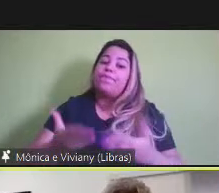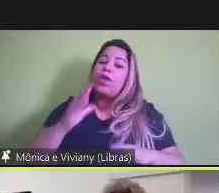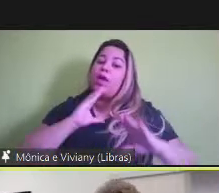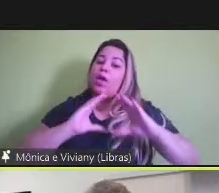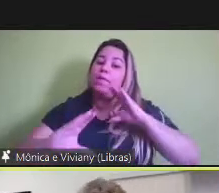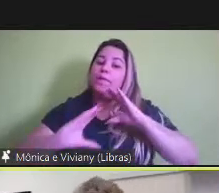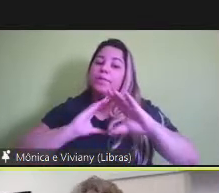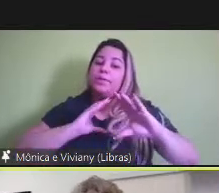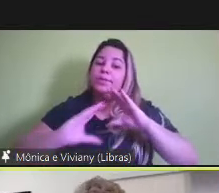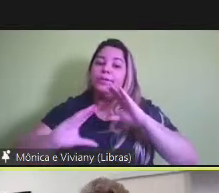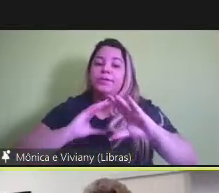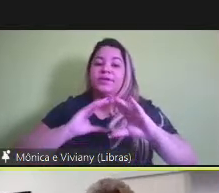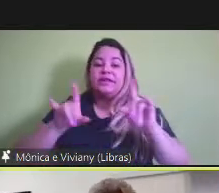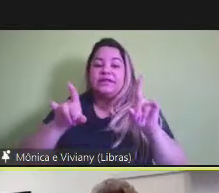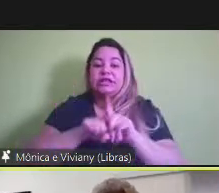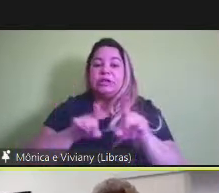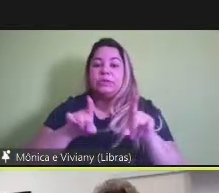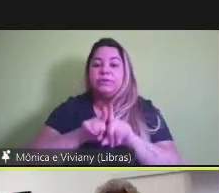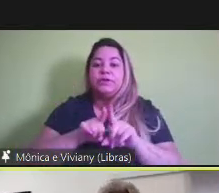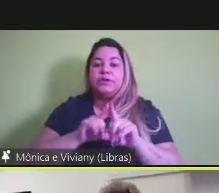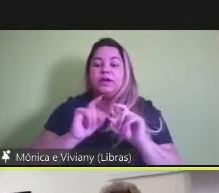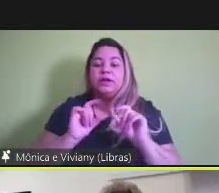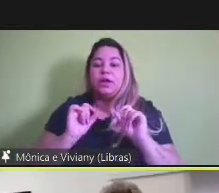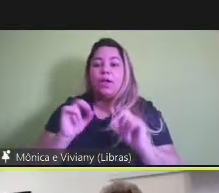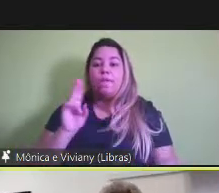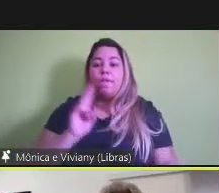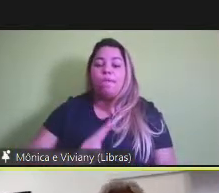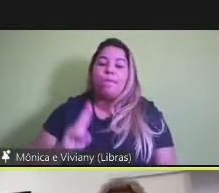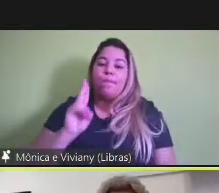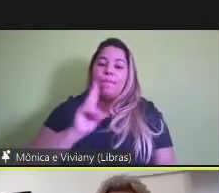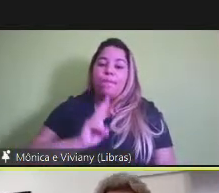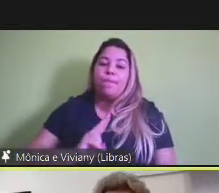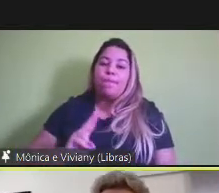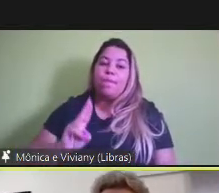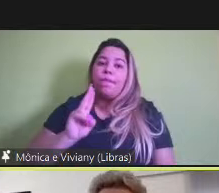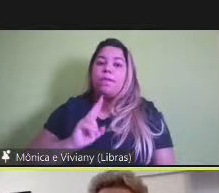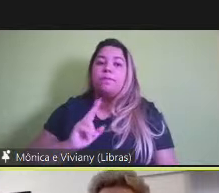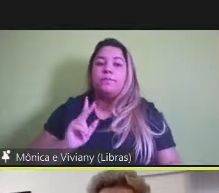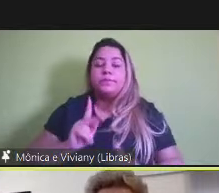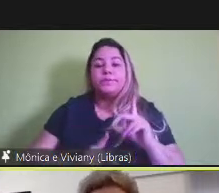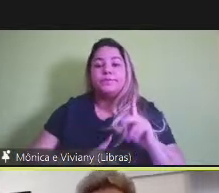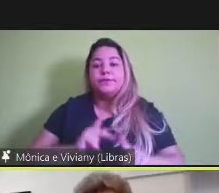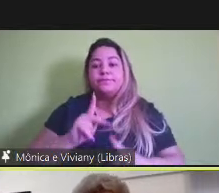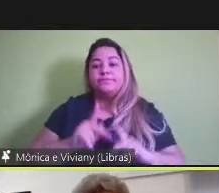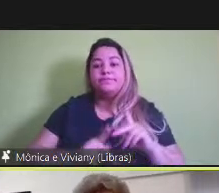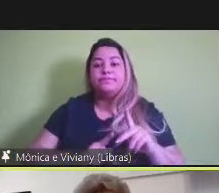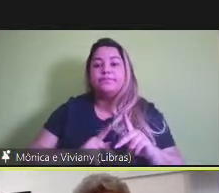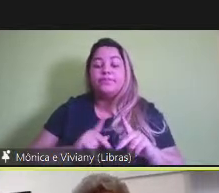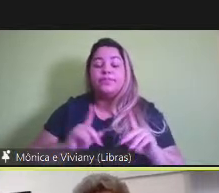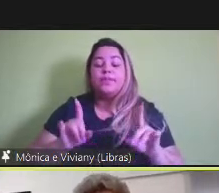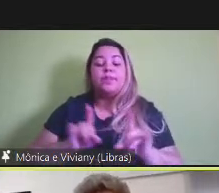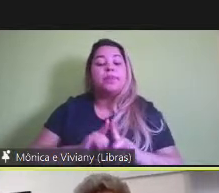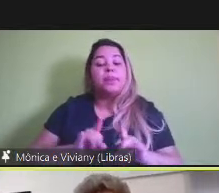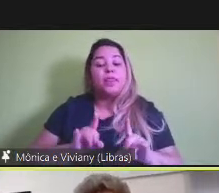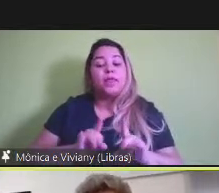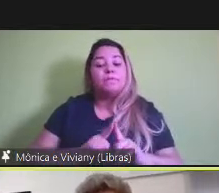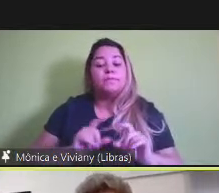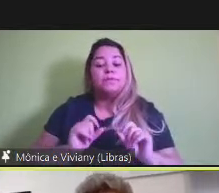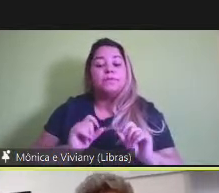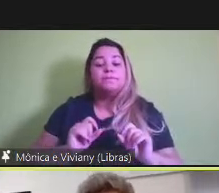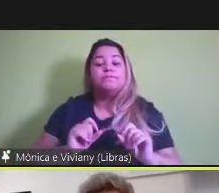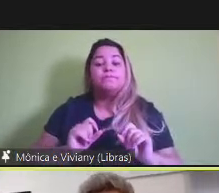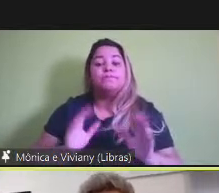beyond communication, interprofessional and the communication with users and the population. It is to promote the participation